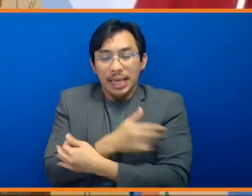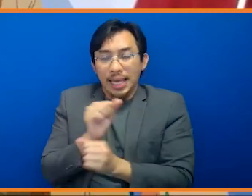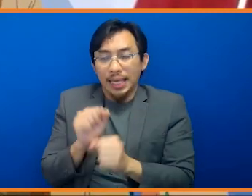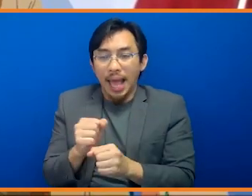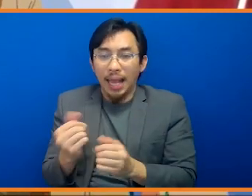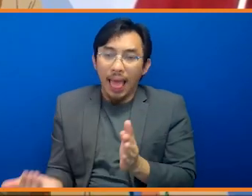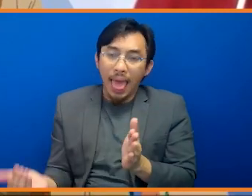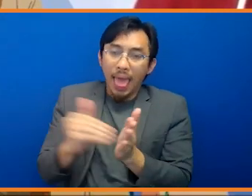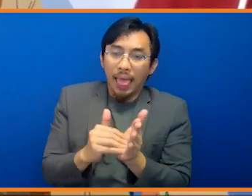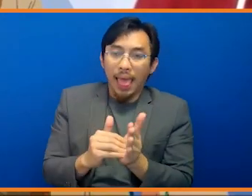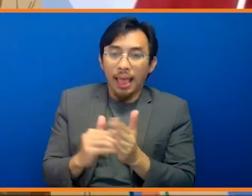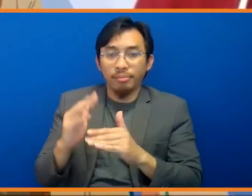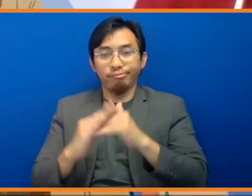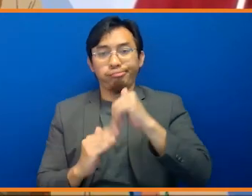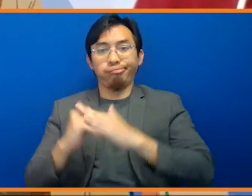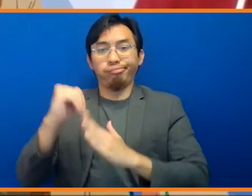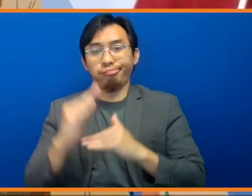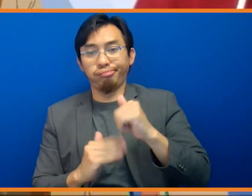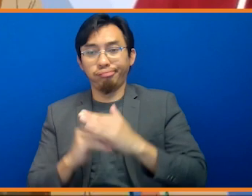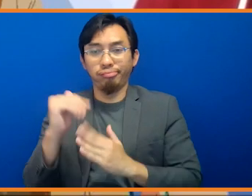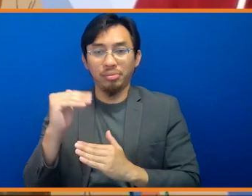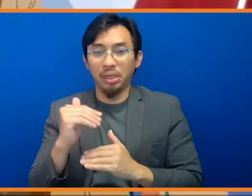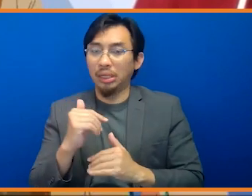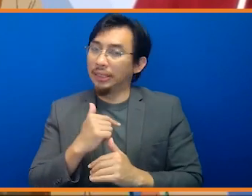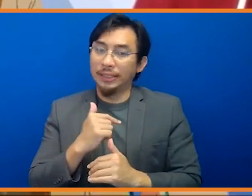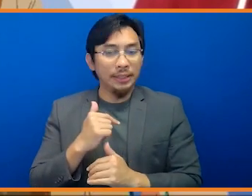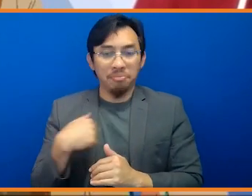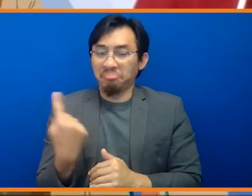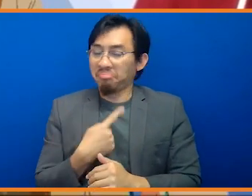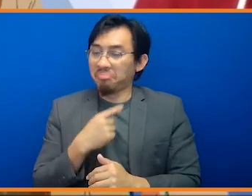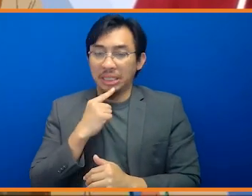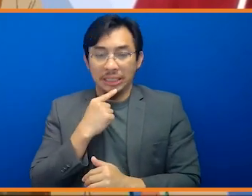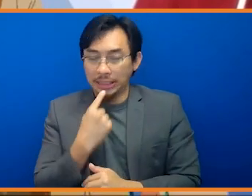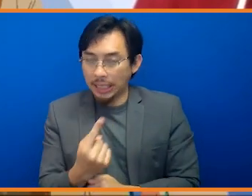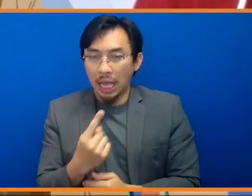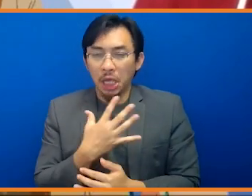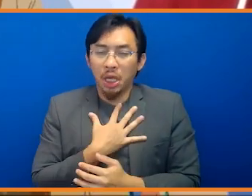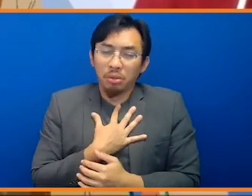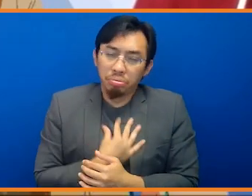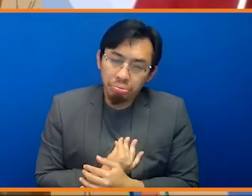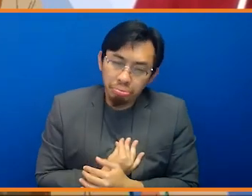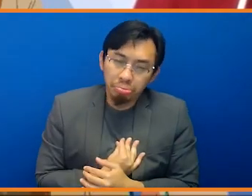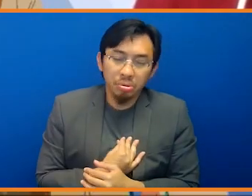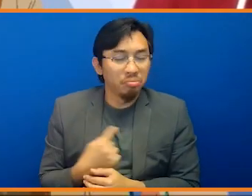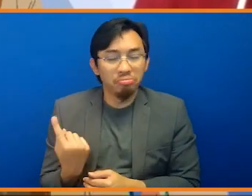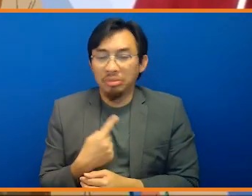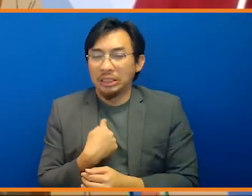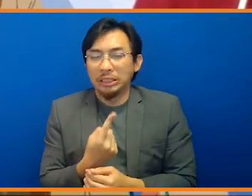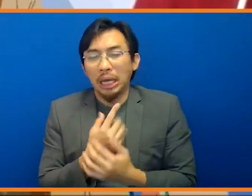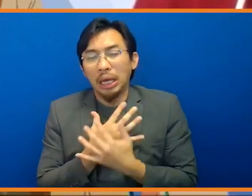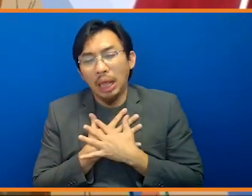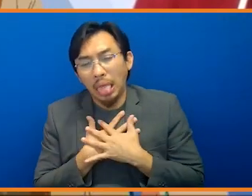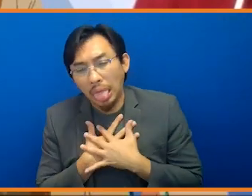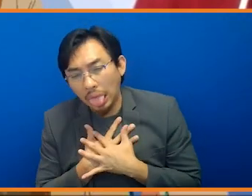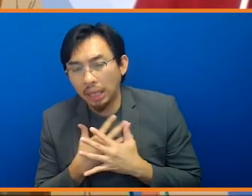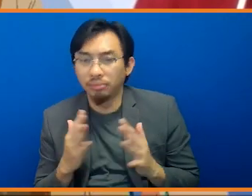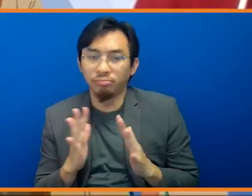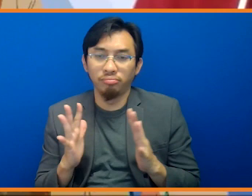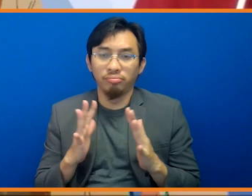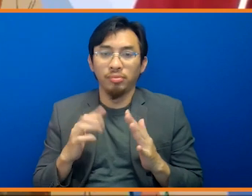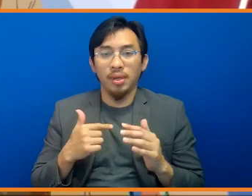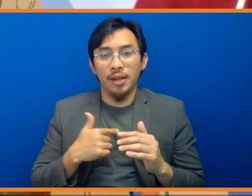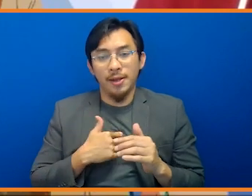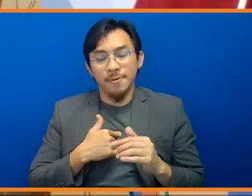rebuild Aceh again. So we didn't say about sadness, we didn't say about sorrow, but we moved to